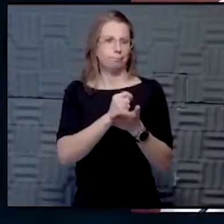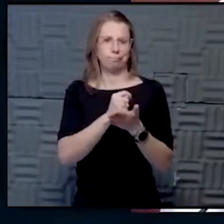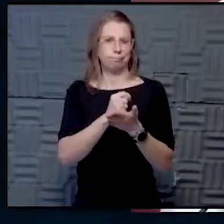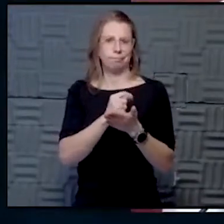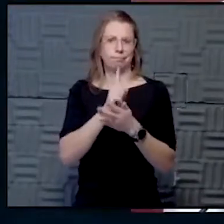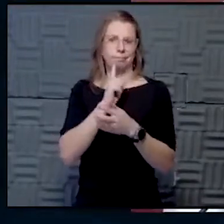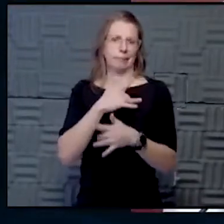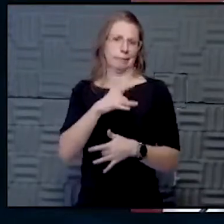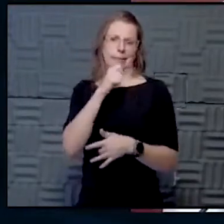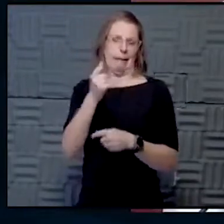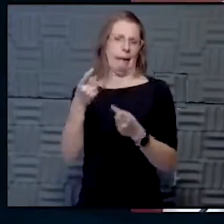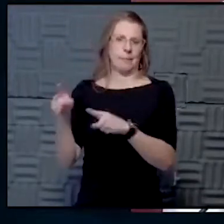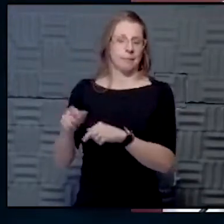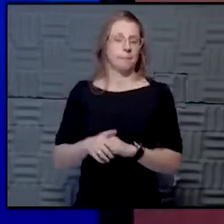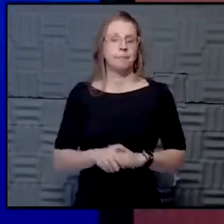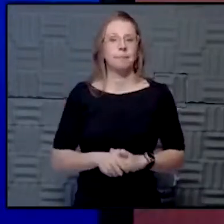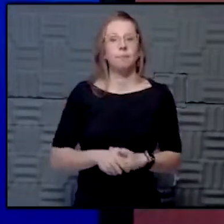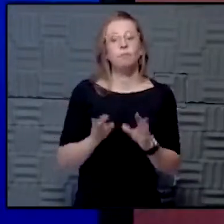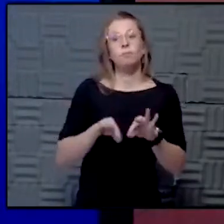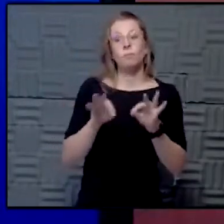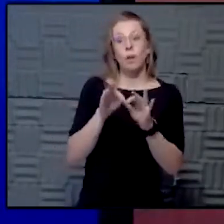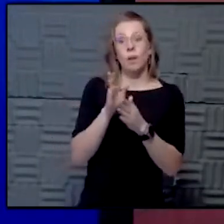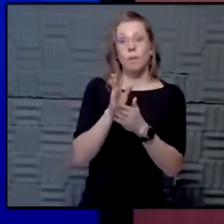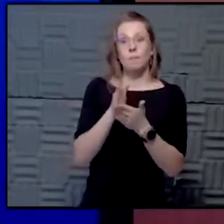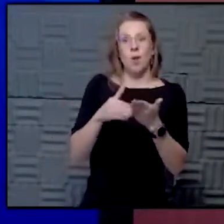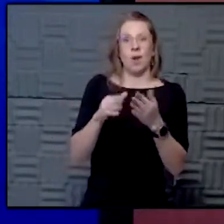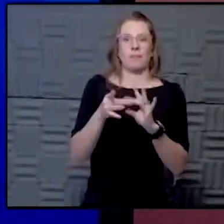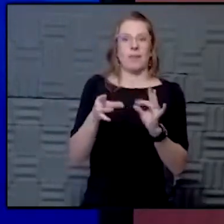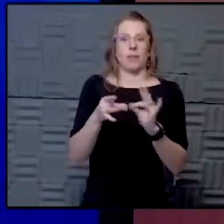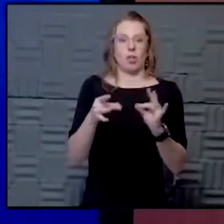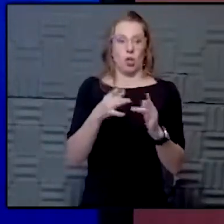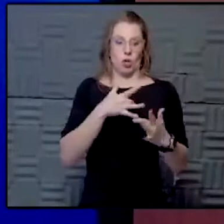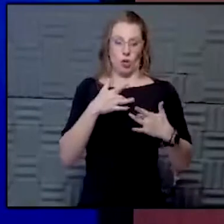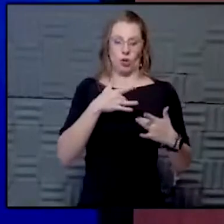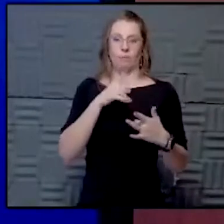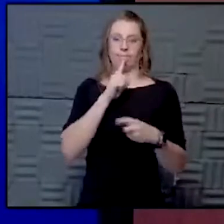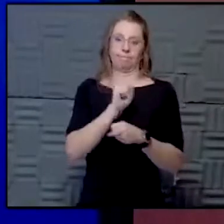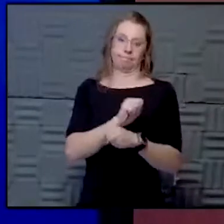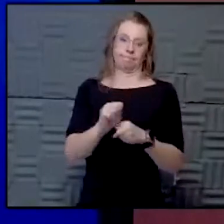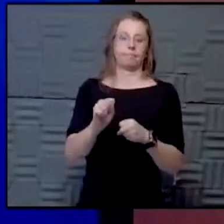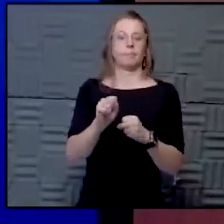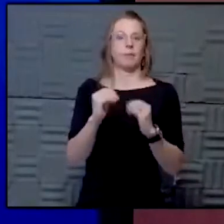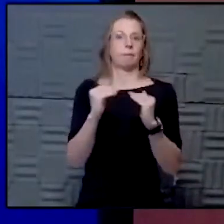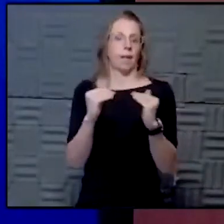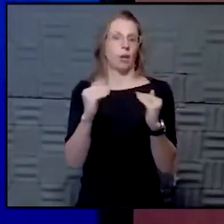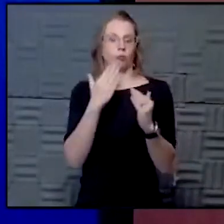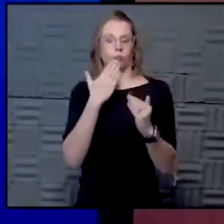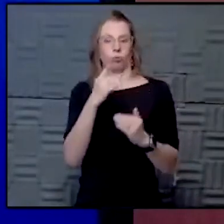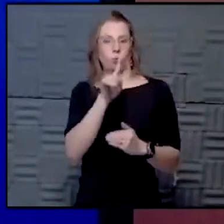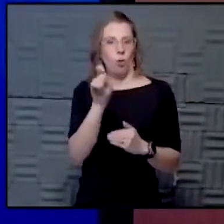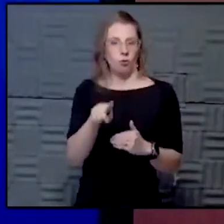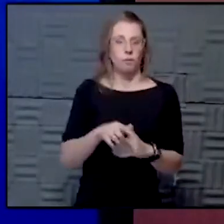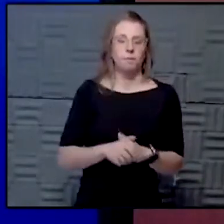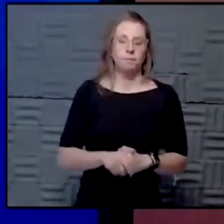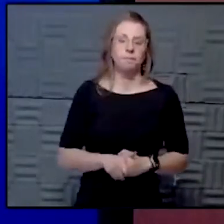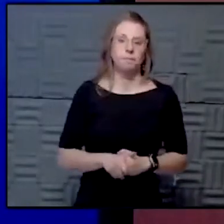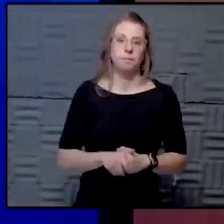that's an important part of the message. The concerns are very, very real and fair. It's a great question.